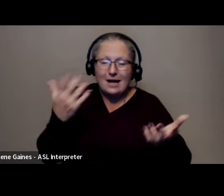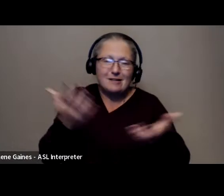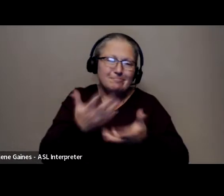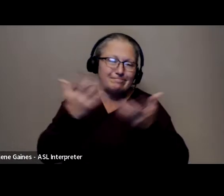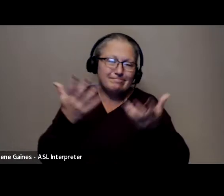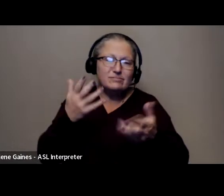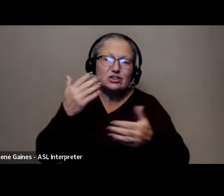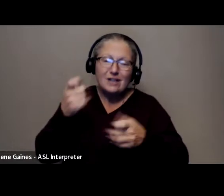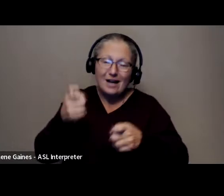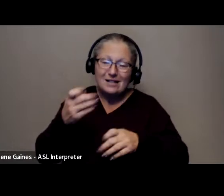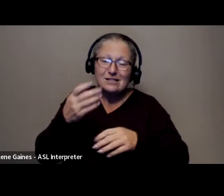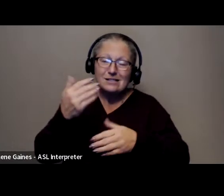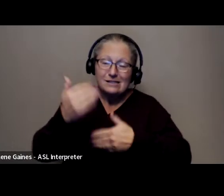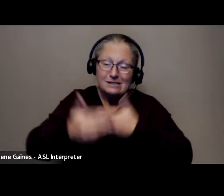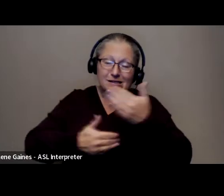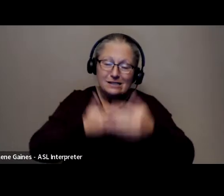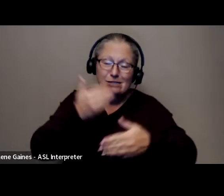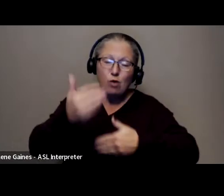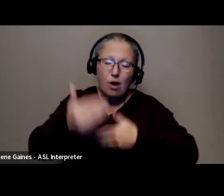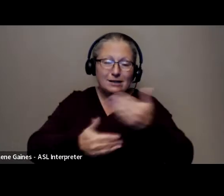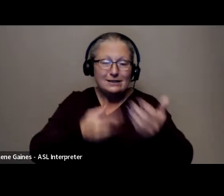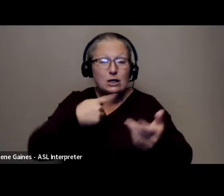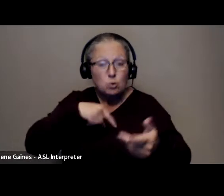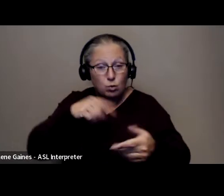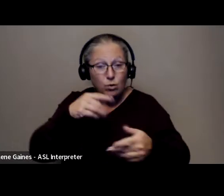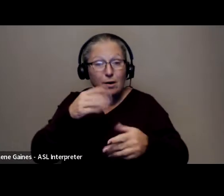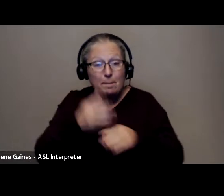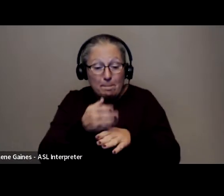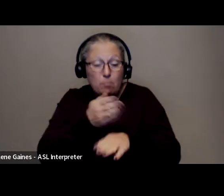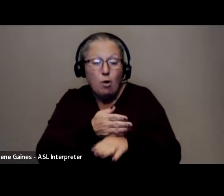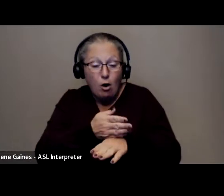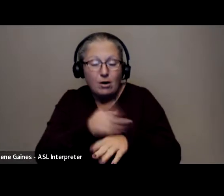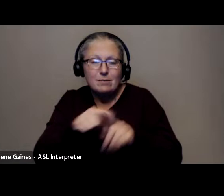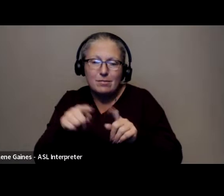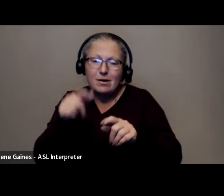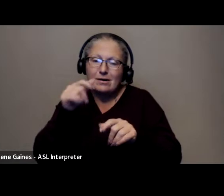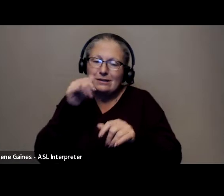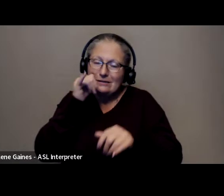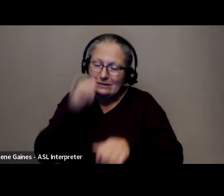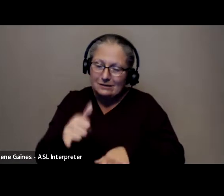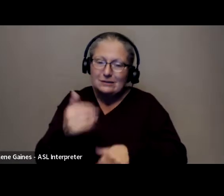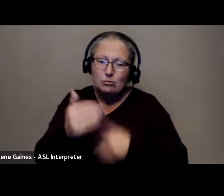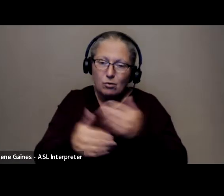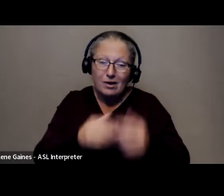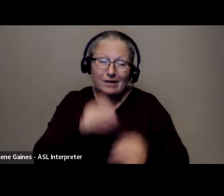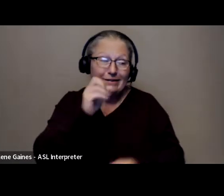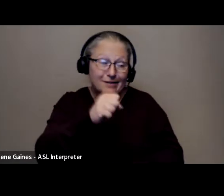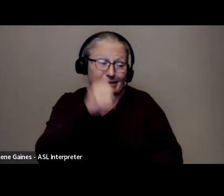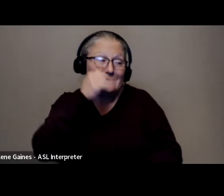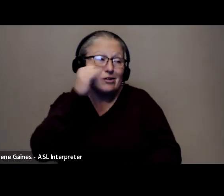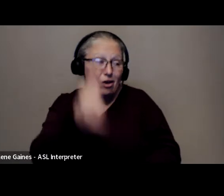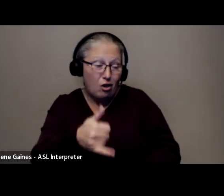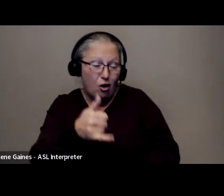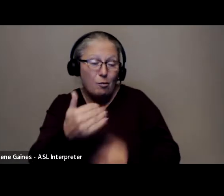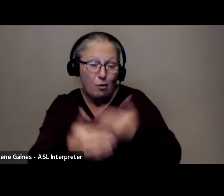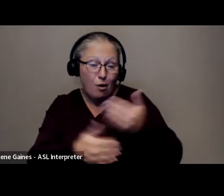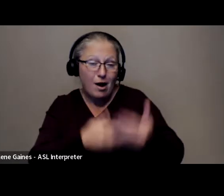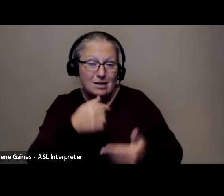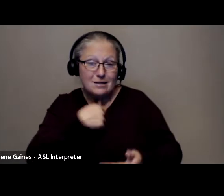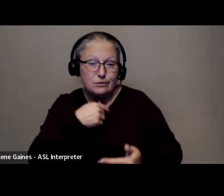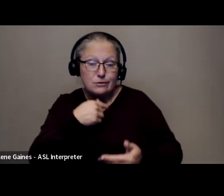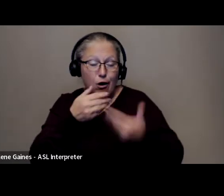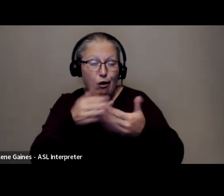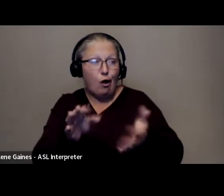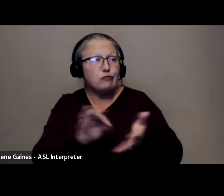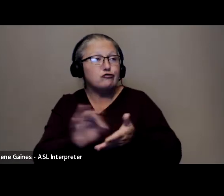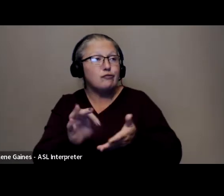it's a progress. It's a process. I mean, we're making progress, but it's a long process. It's a very long process. I lost track